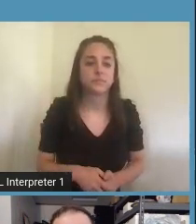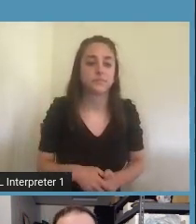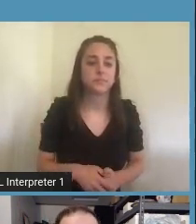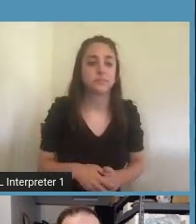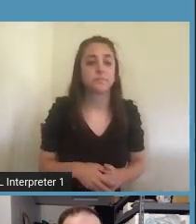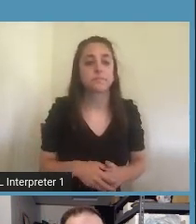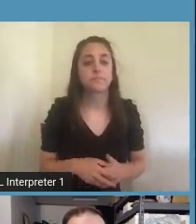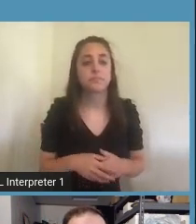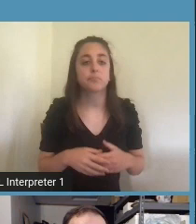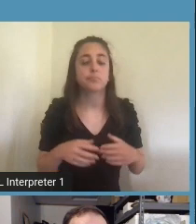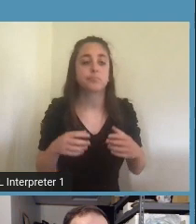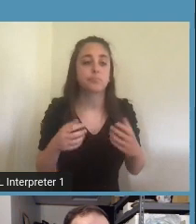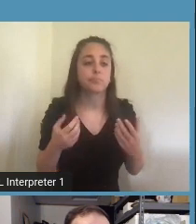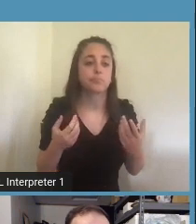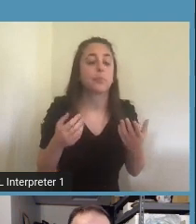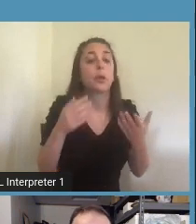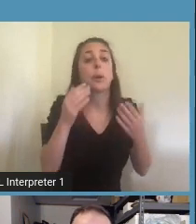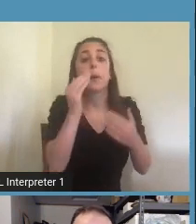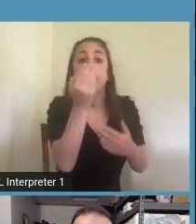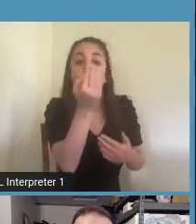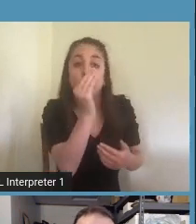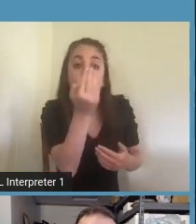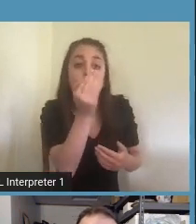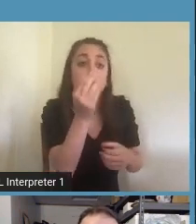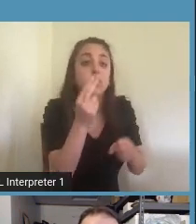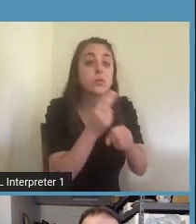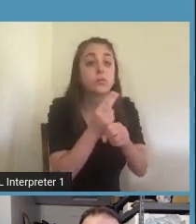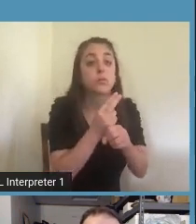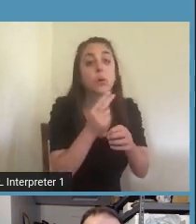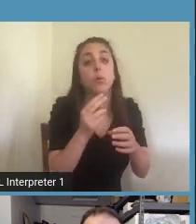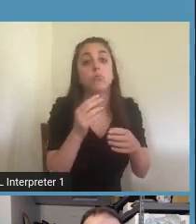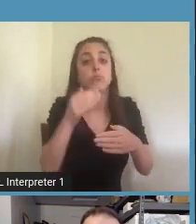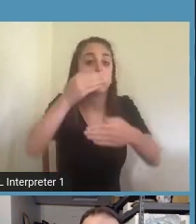shooting through a mirror or a window,